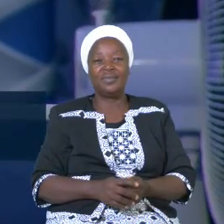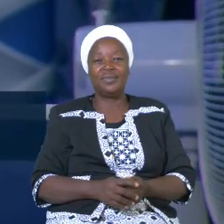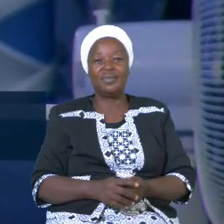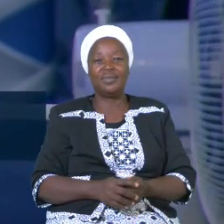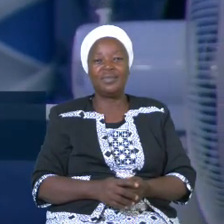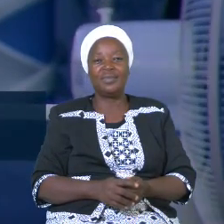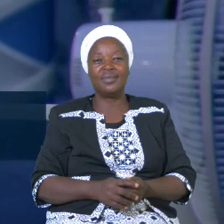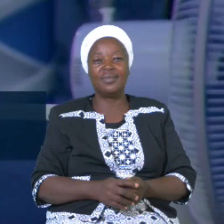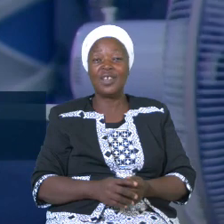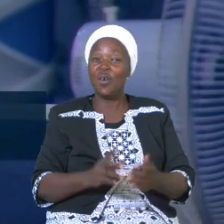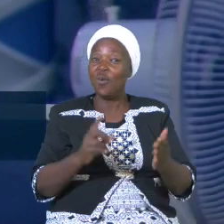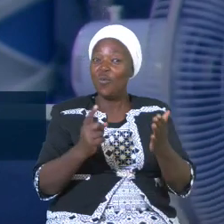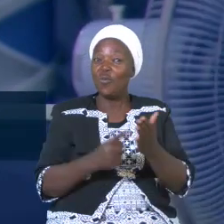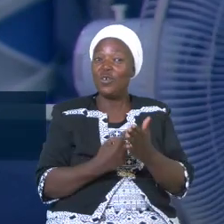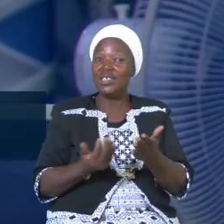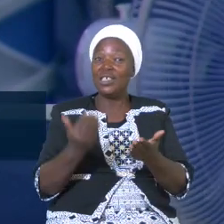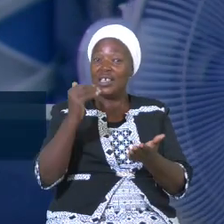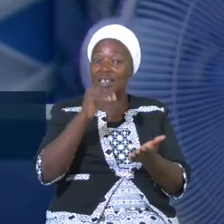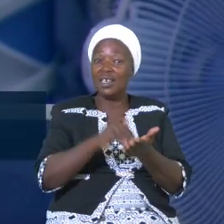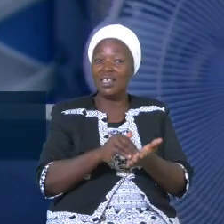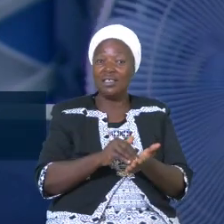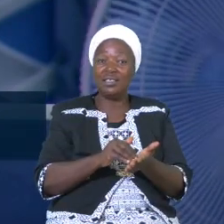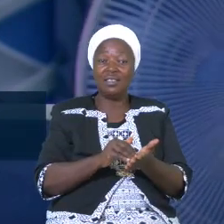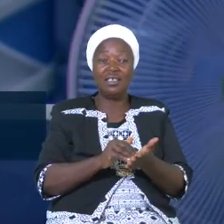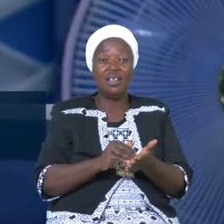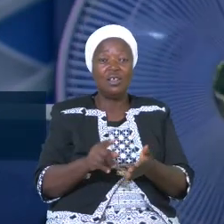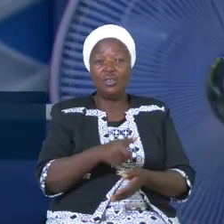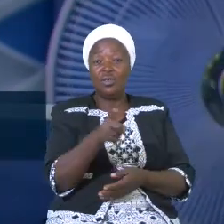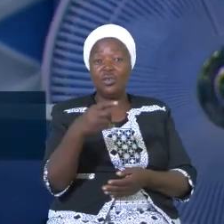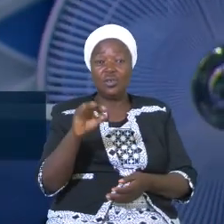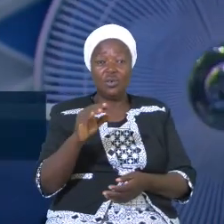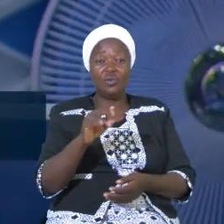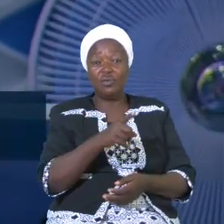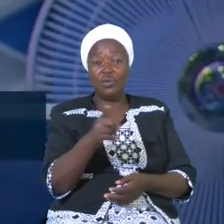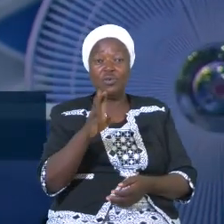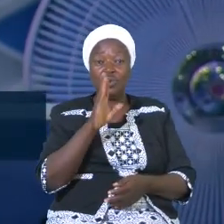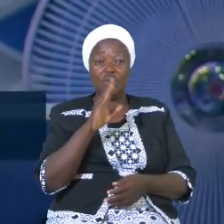once again those of us on the online i'm just of course online